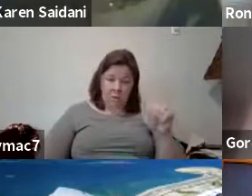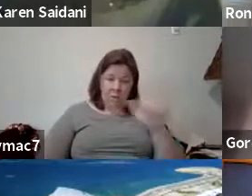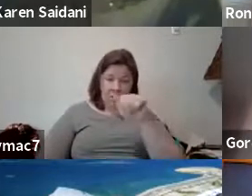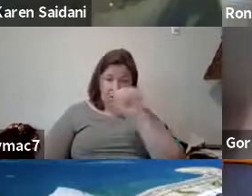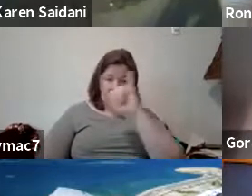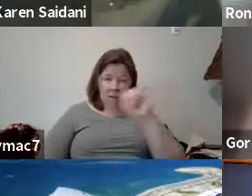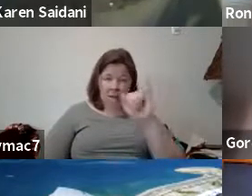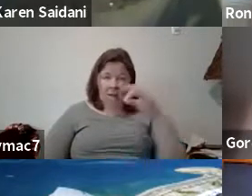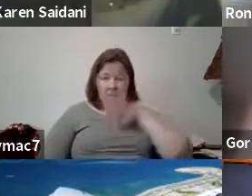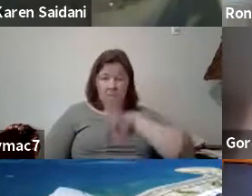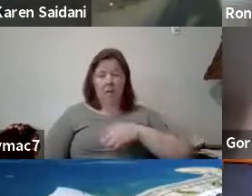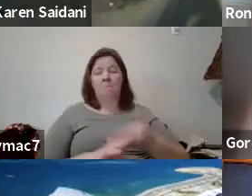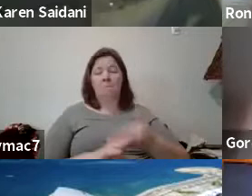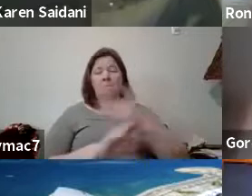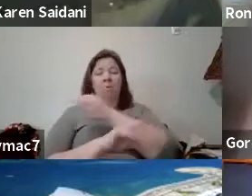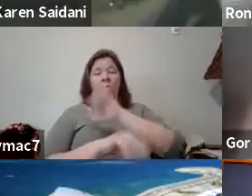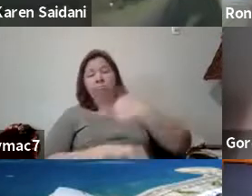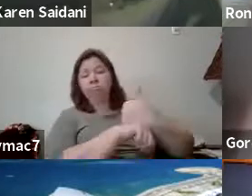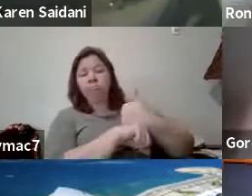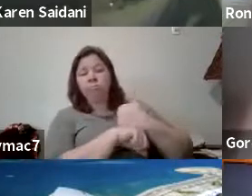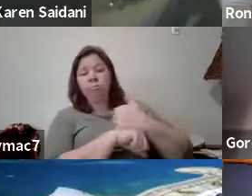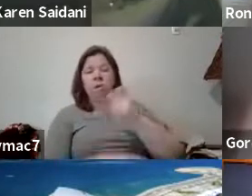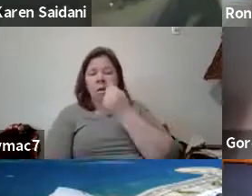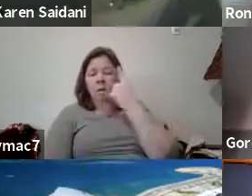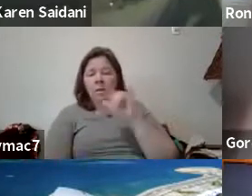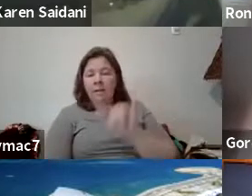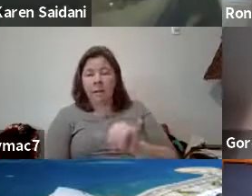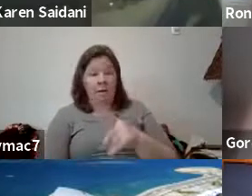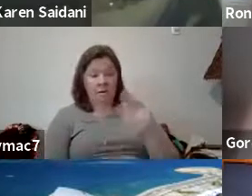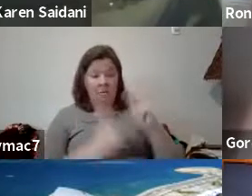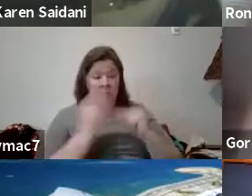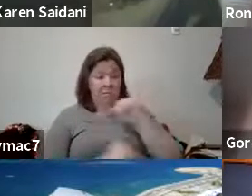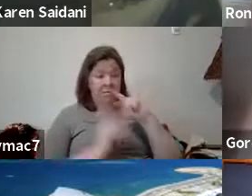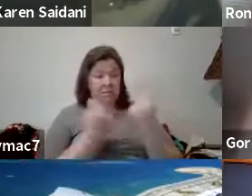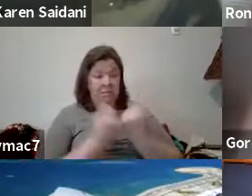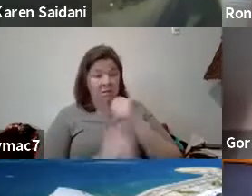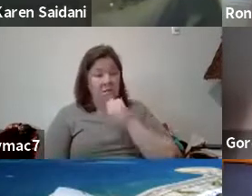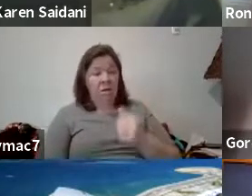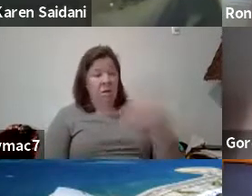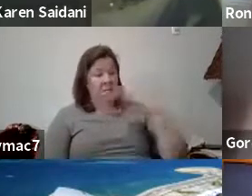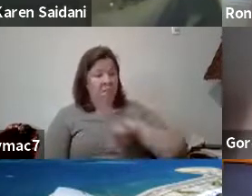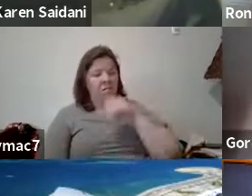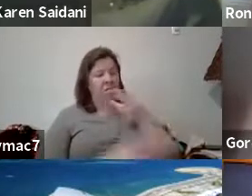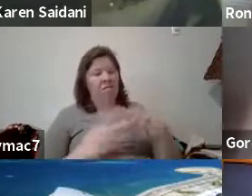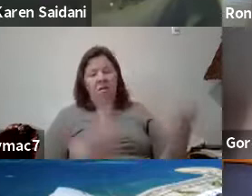traffic before launch. So just be understanding that if you're not building a team, you're not going to get a lot of benefit from